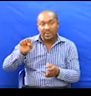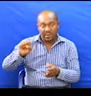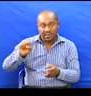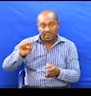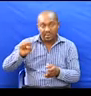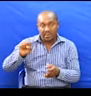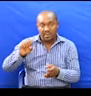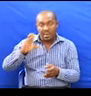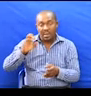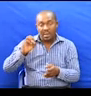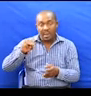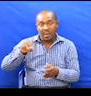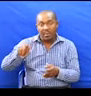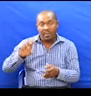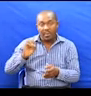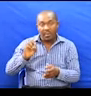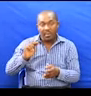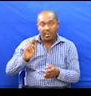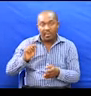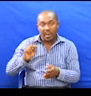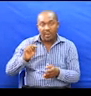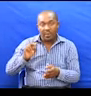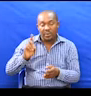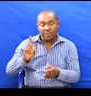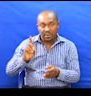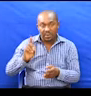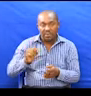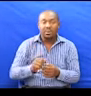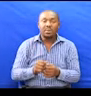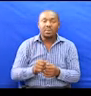made up with small unit